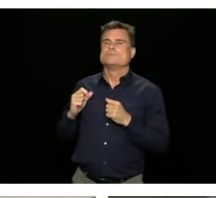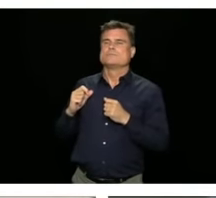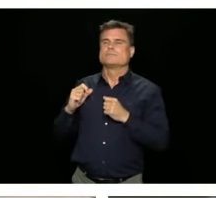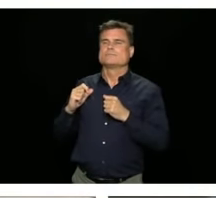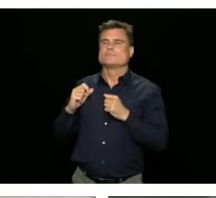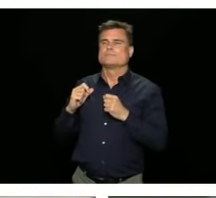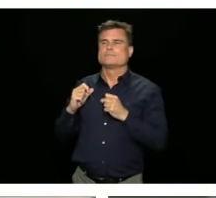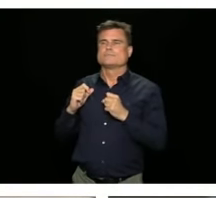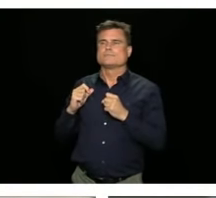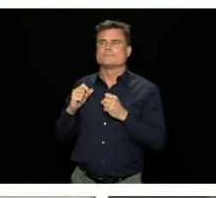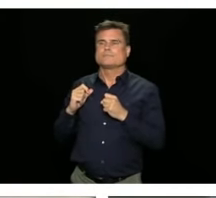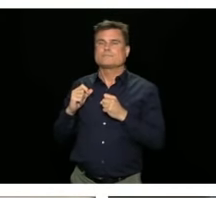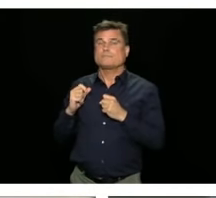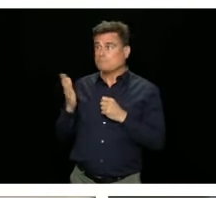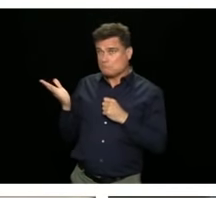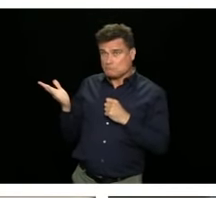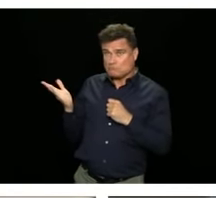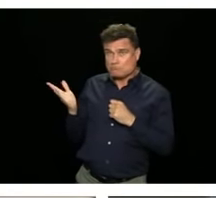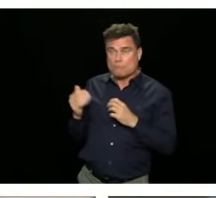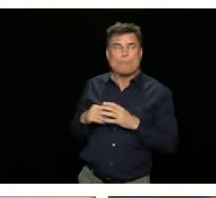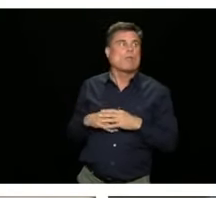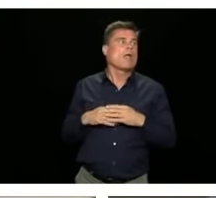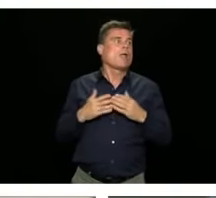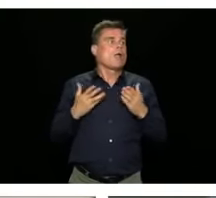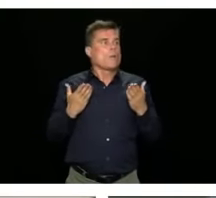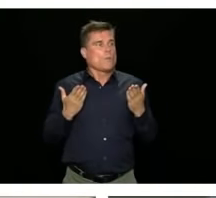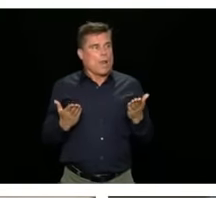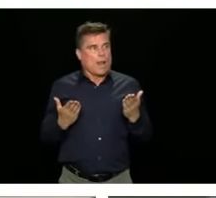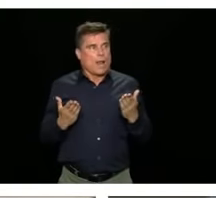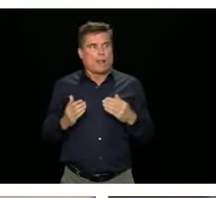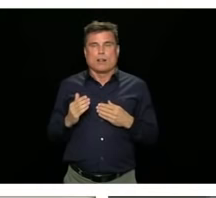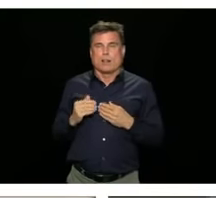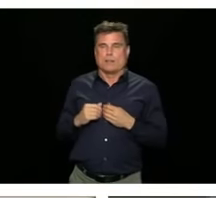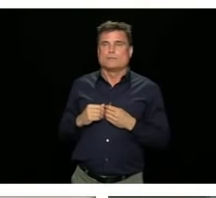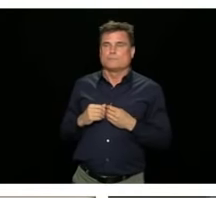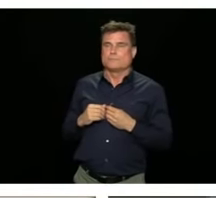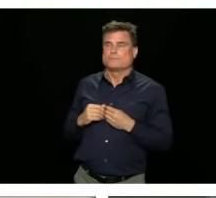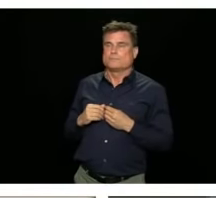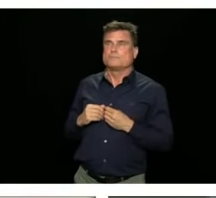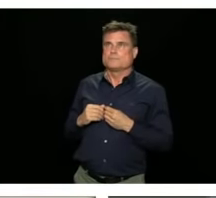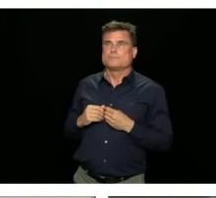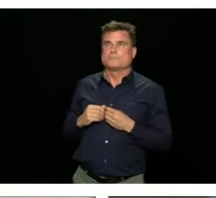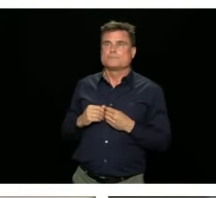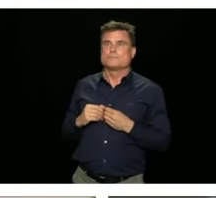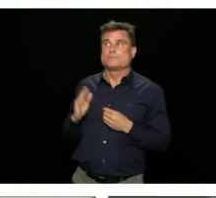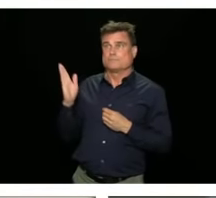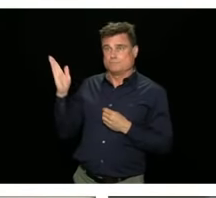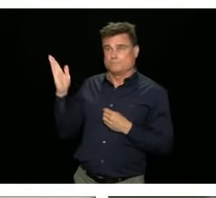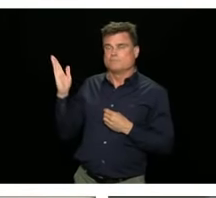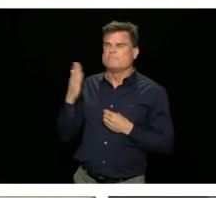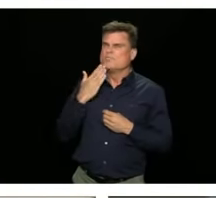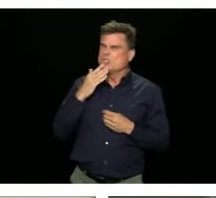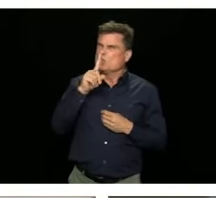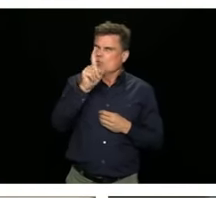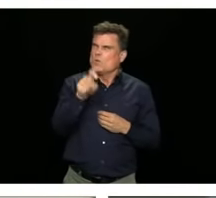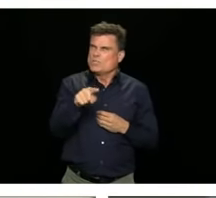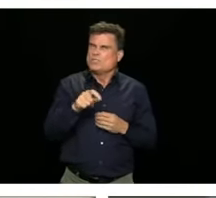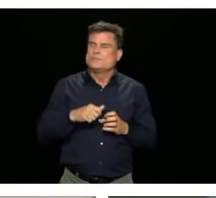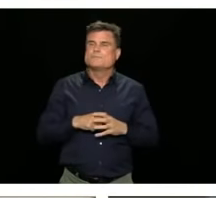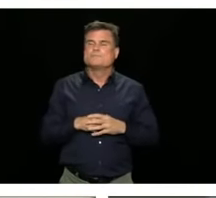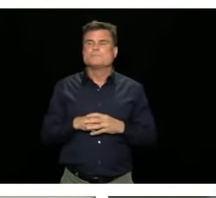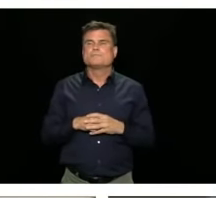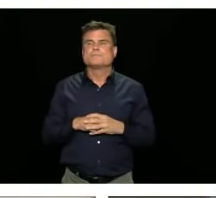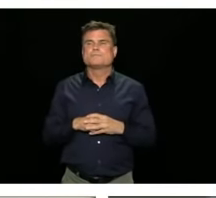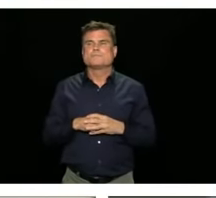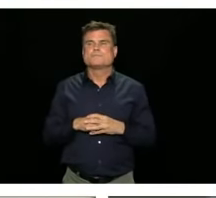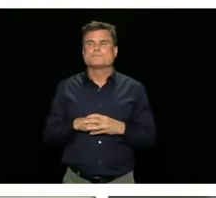day, you know, it's a great question. Let's just start there. And the idea that that anti-racism is something that we can all